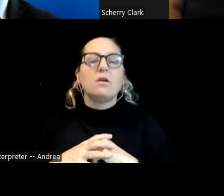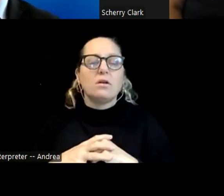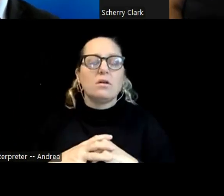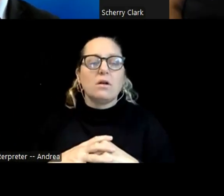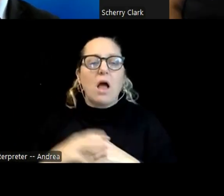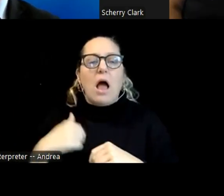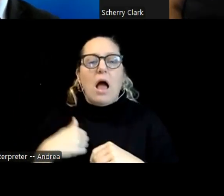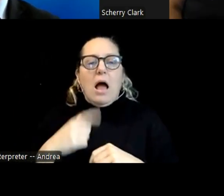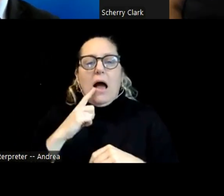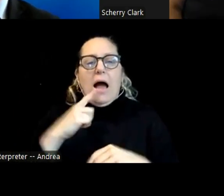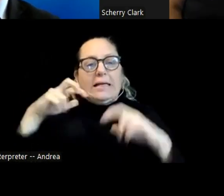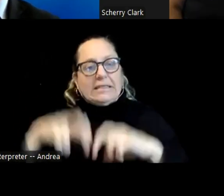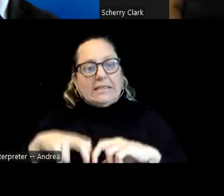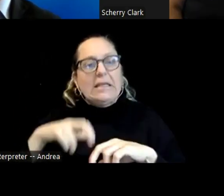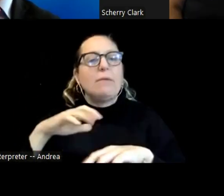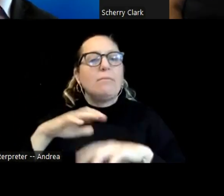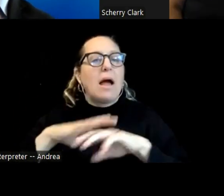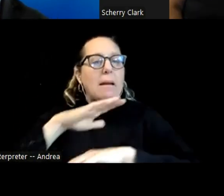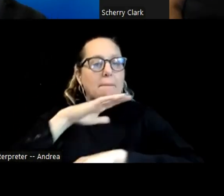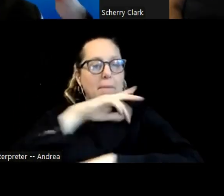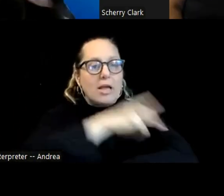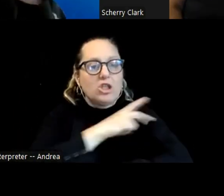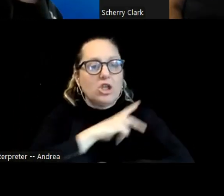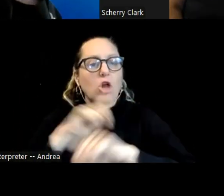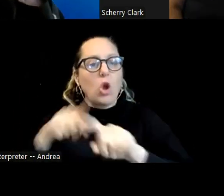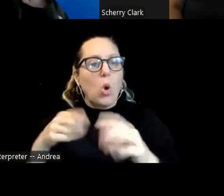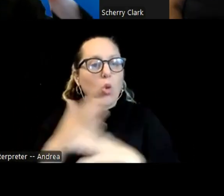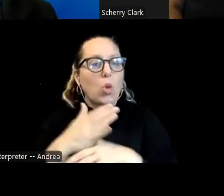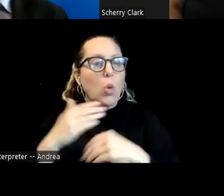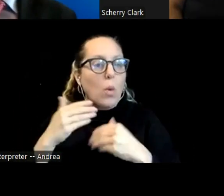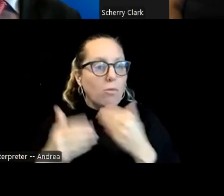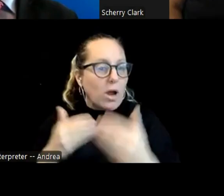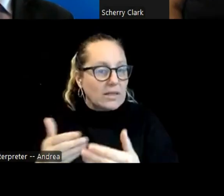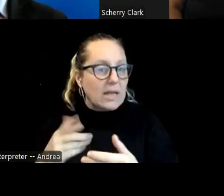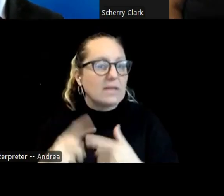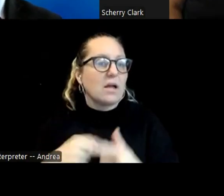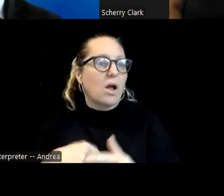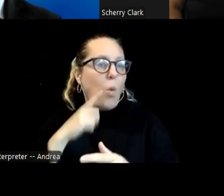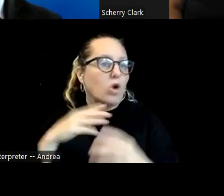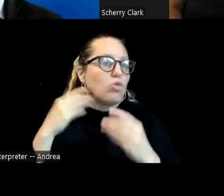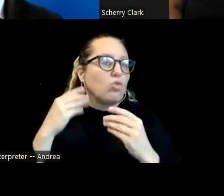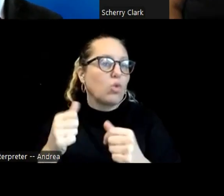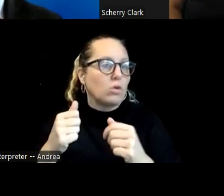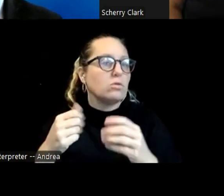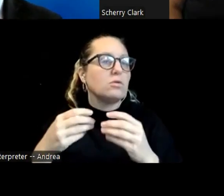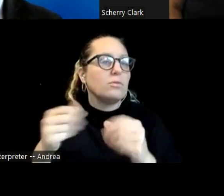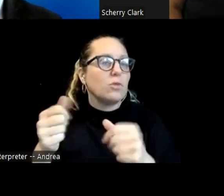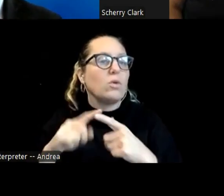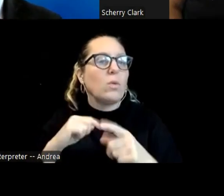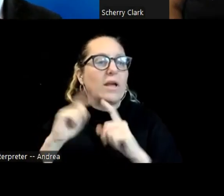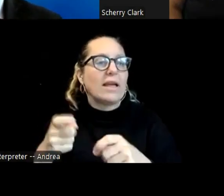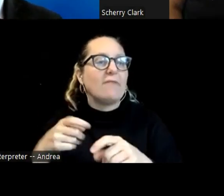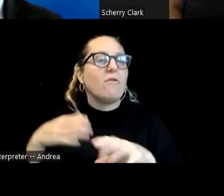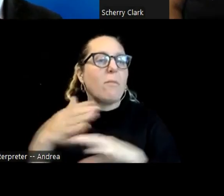my patient, we go through the procedure. When it runs smoothly, we give post-operative